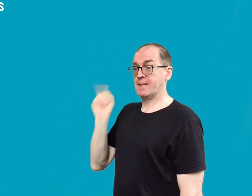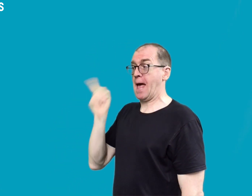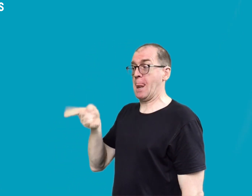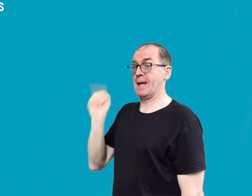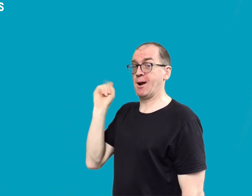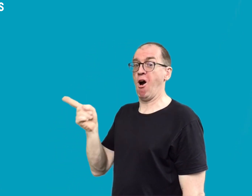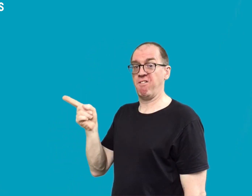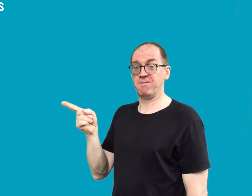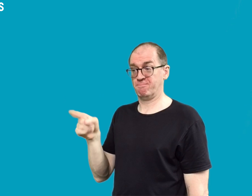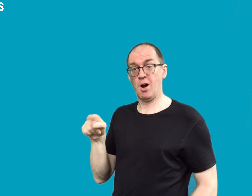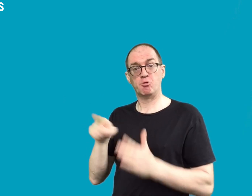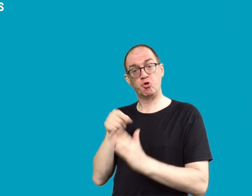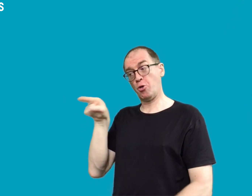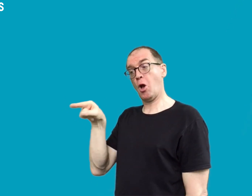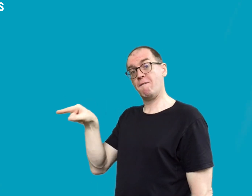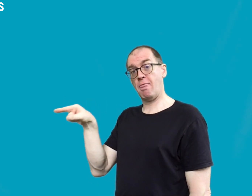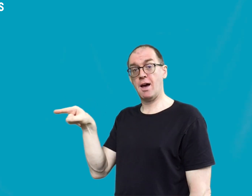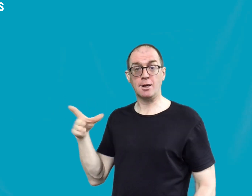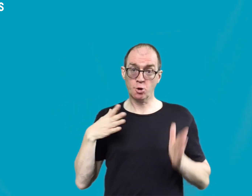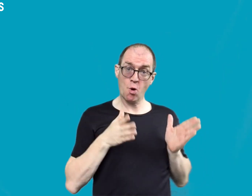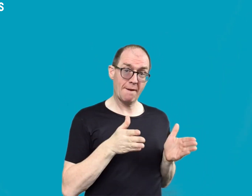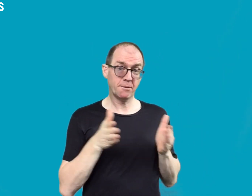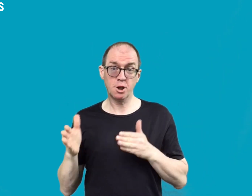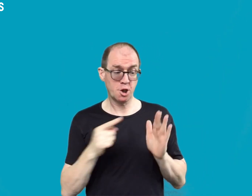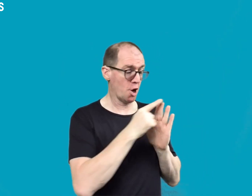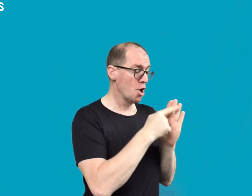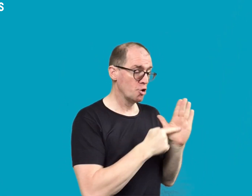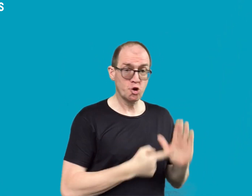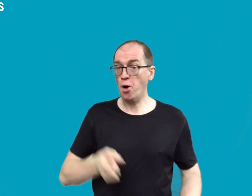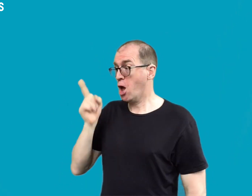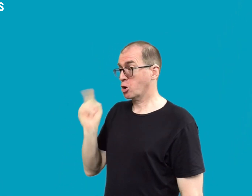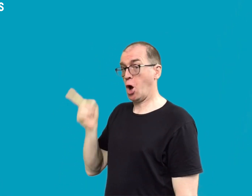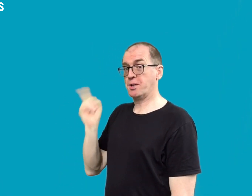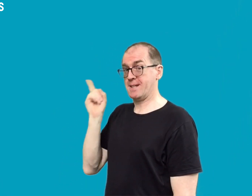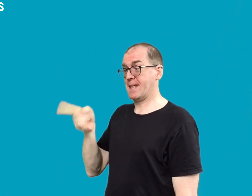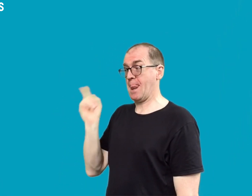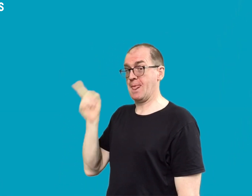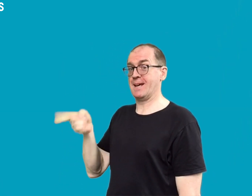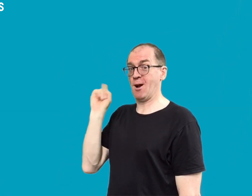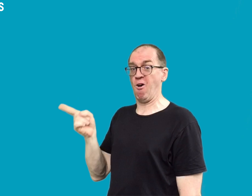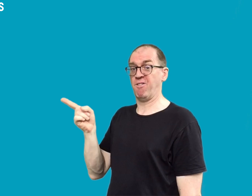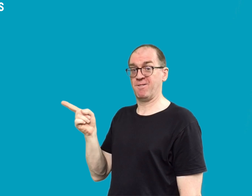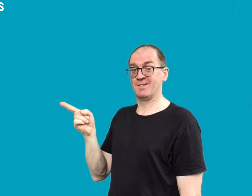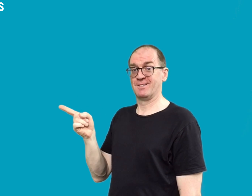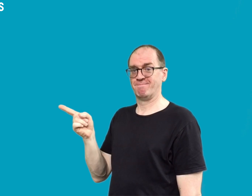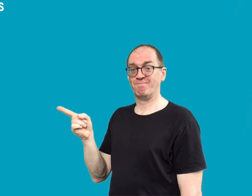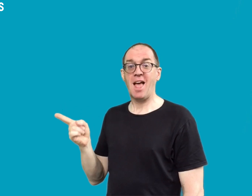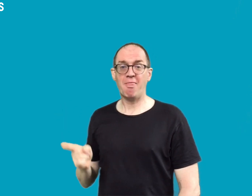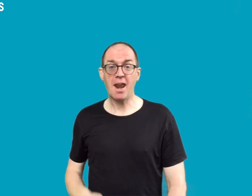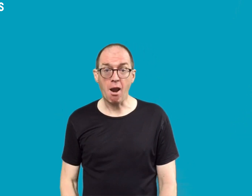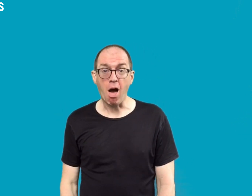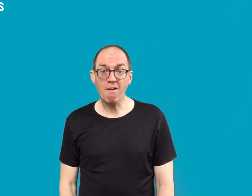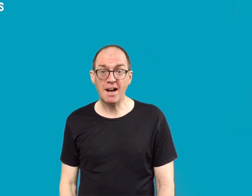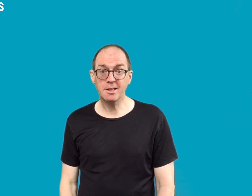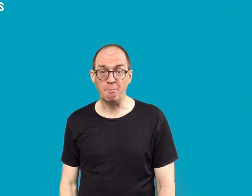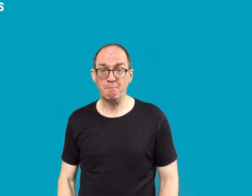got a telling off. Right, John's over there, so you have to turn. John got a telling off. And